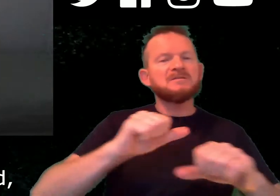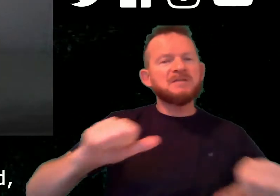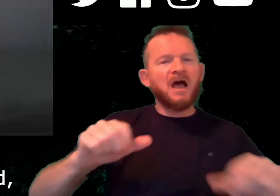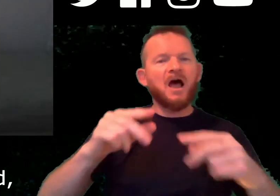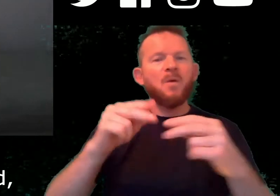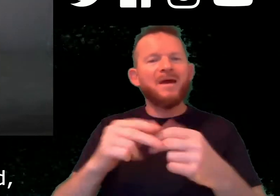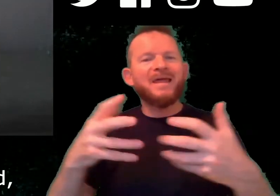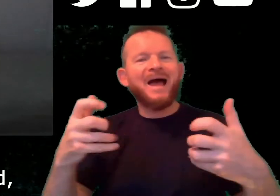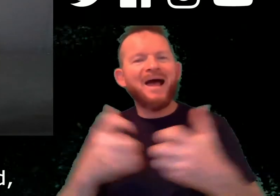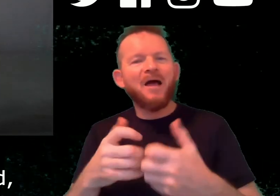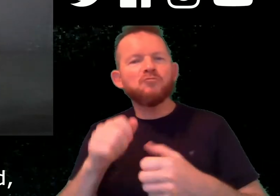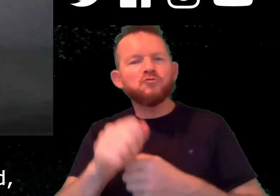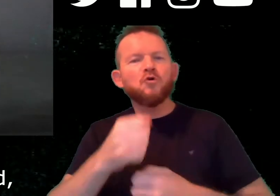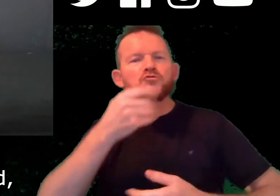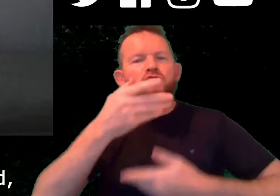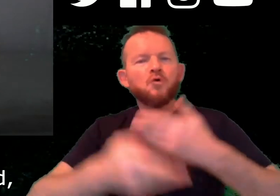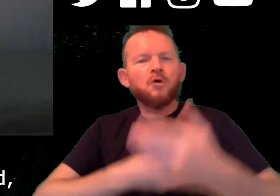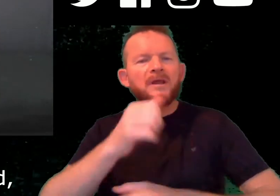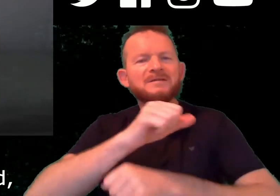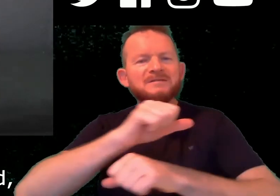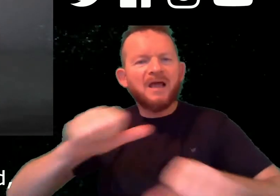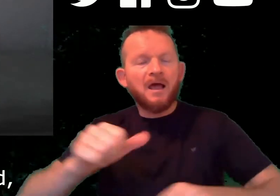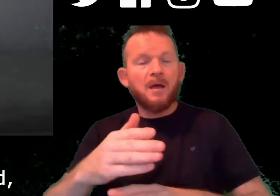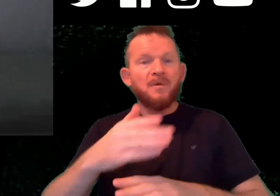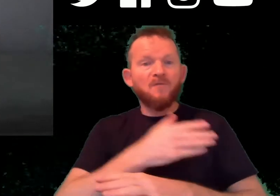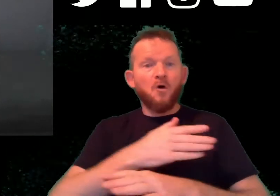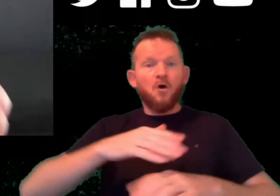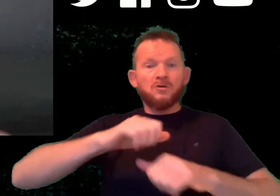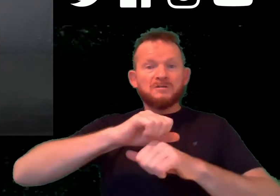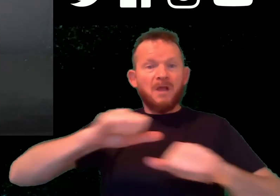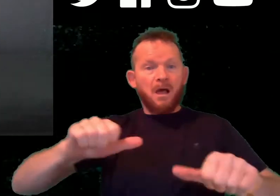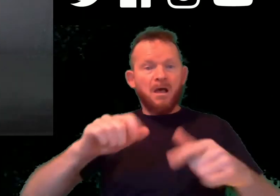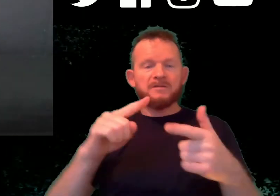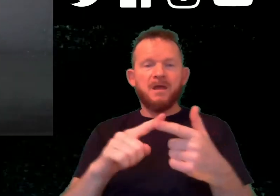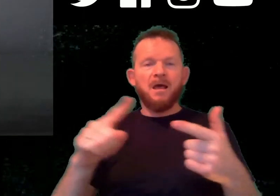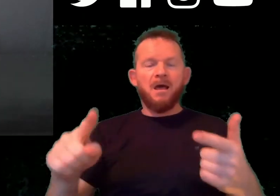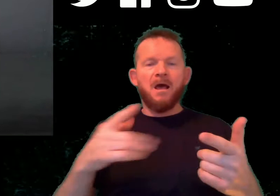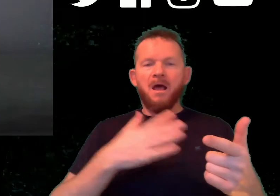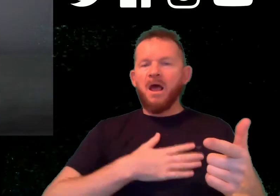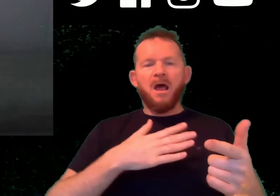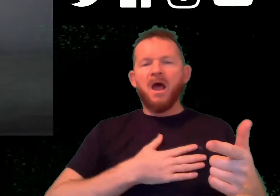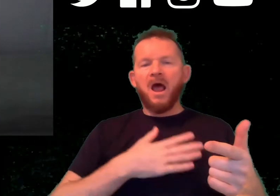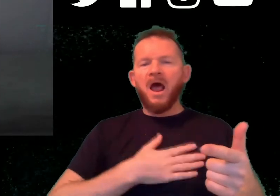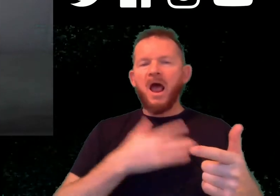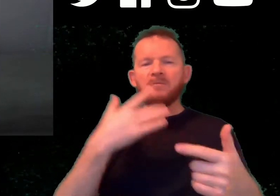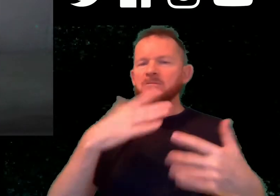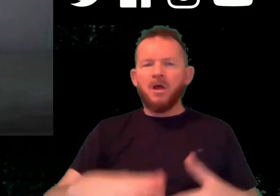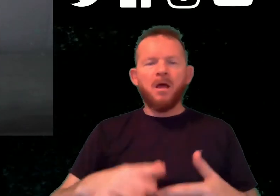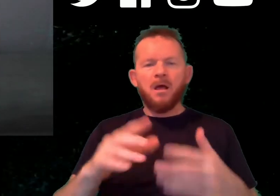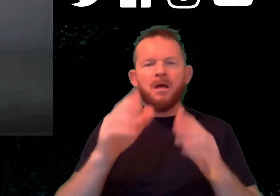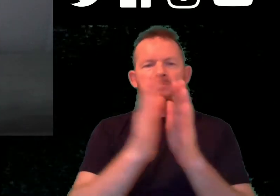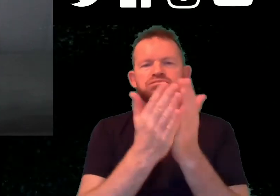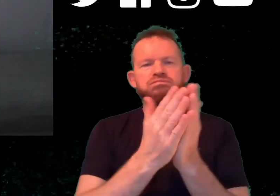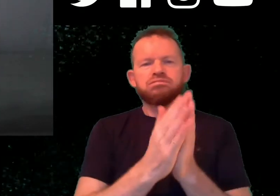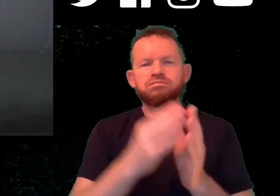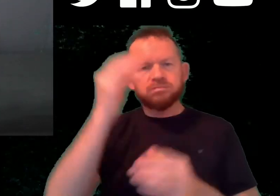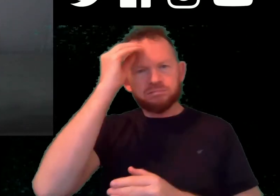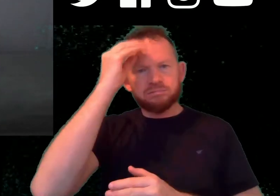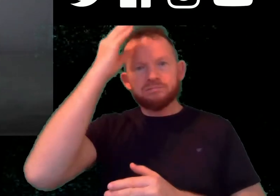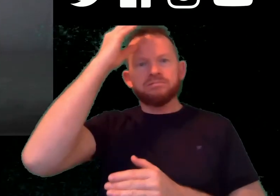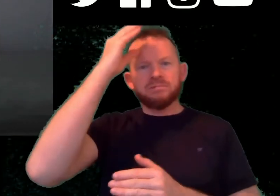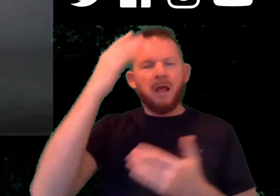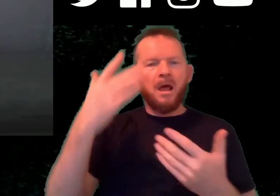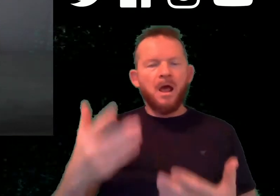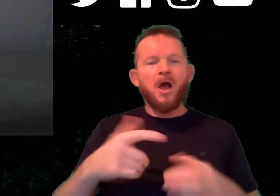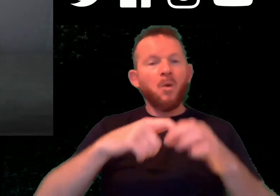to kick that off with how to get your story started. And before we get started, I would like to say I'm not some kind of literary expert. I don't